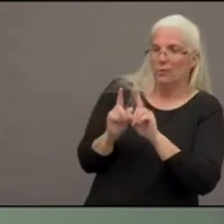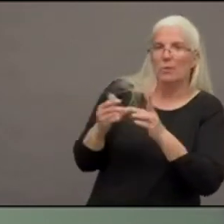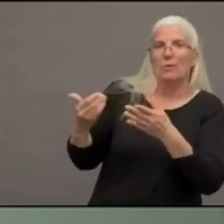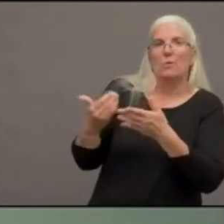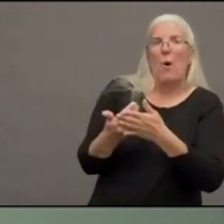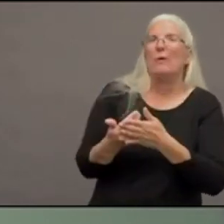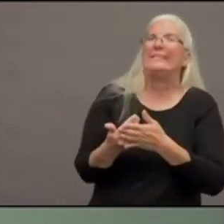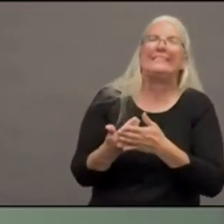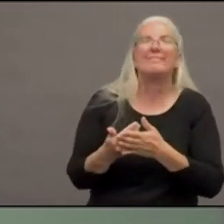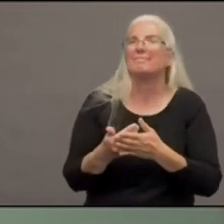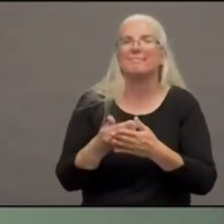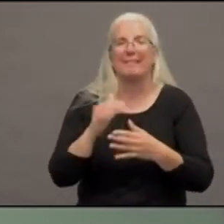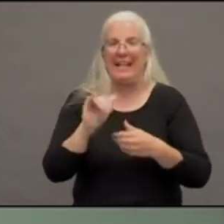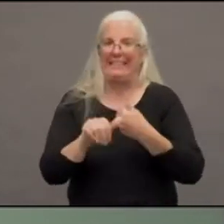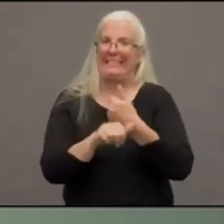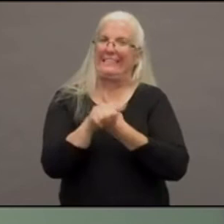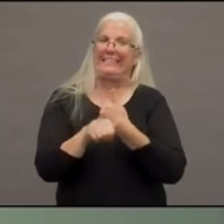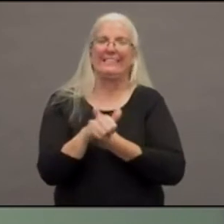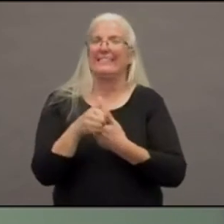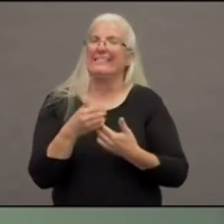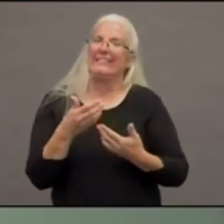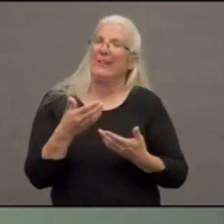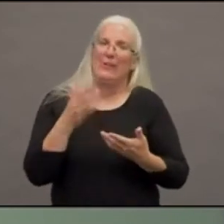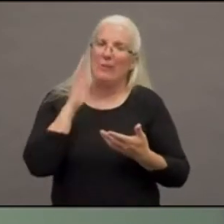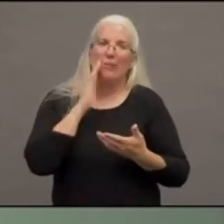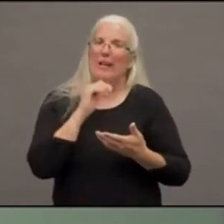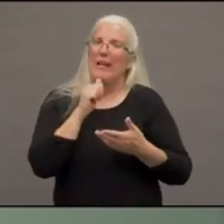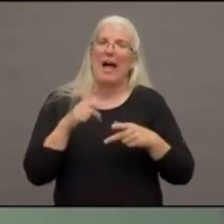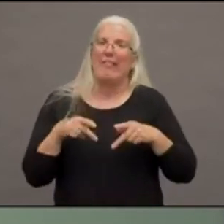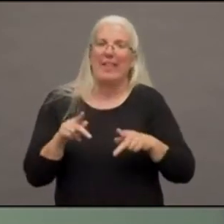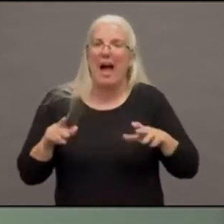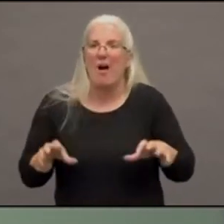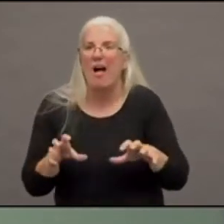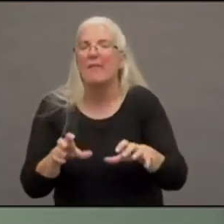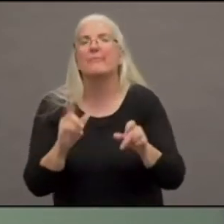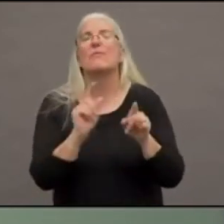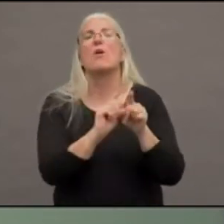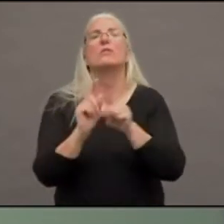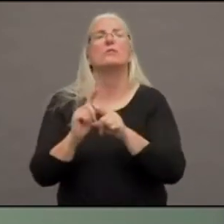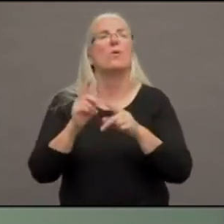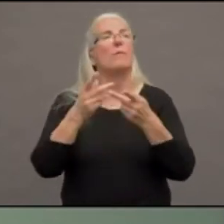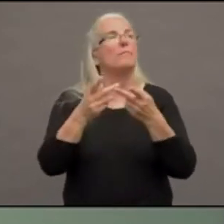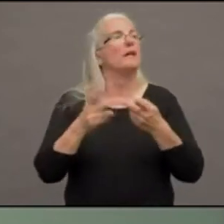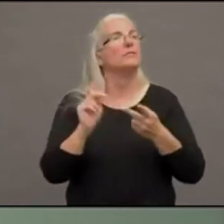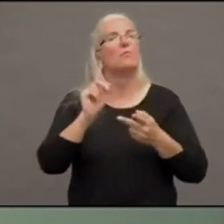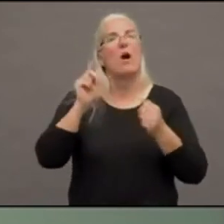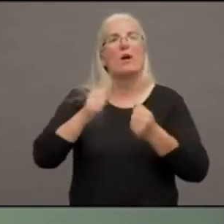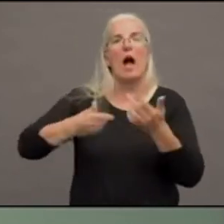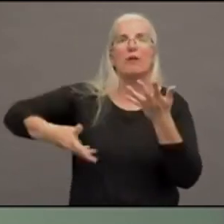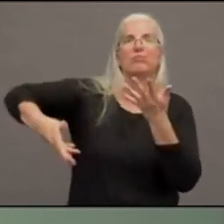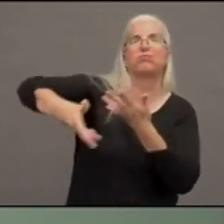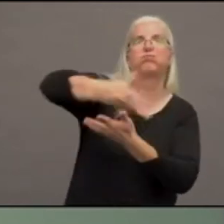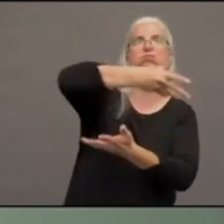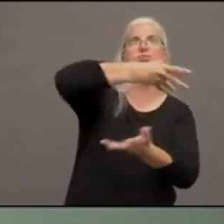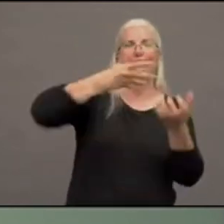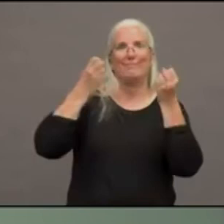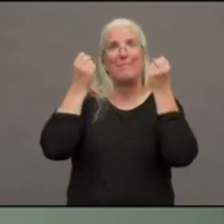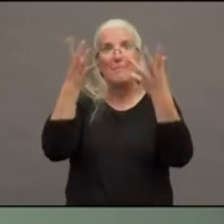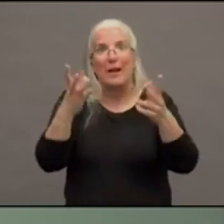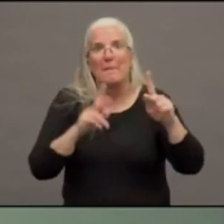those are riskier. And places where there are large gatherings, so stadiums, arenas,